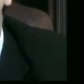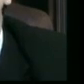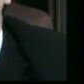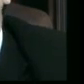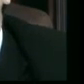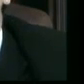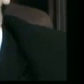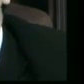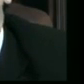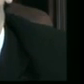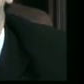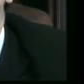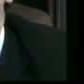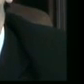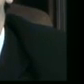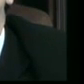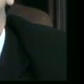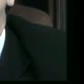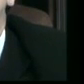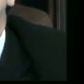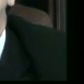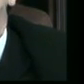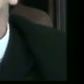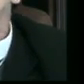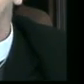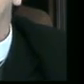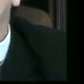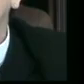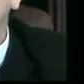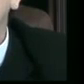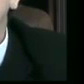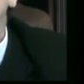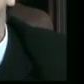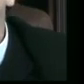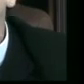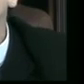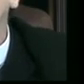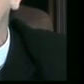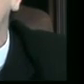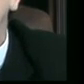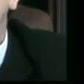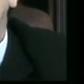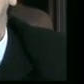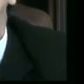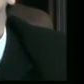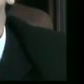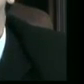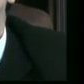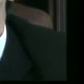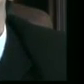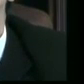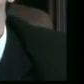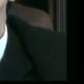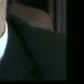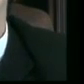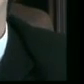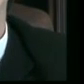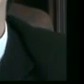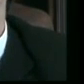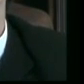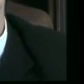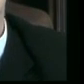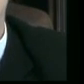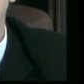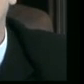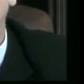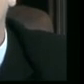in terms of our being the voice in the Christian context, in the faith context, about what it means to reconcile sexuality